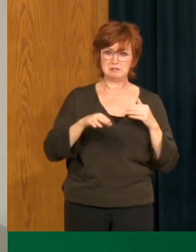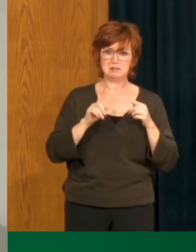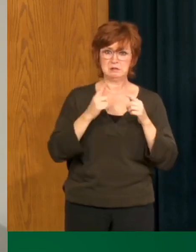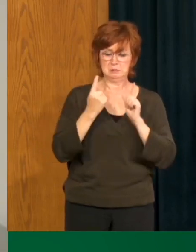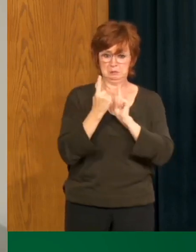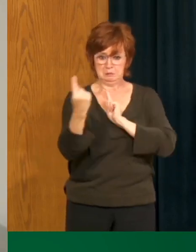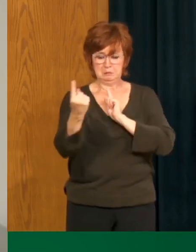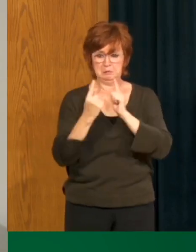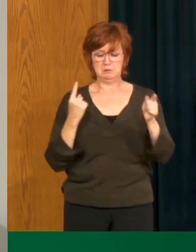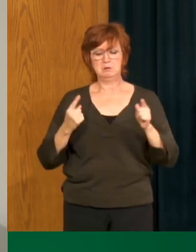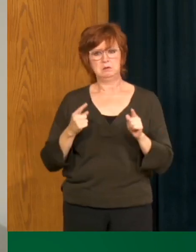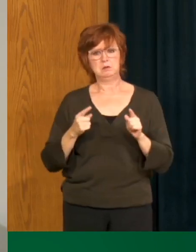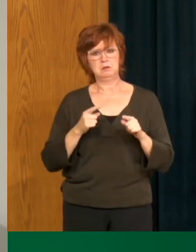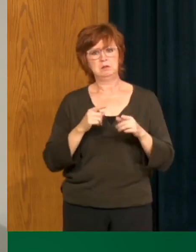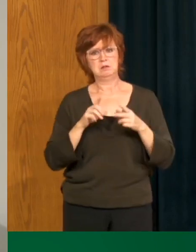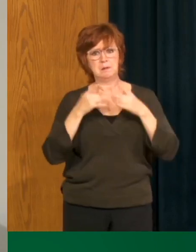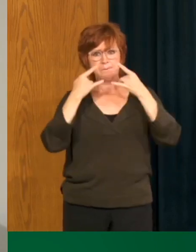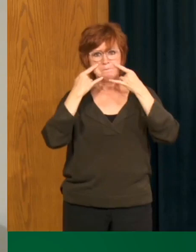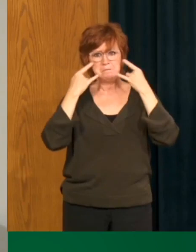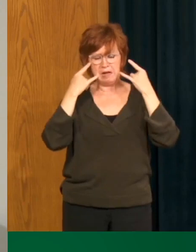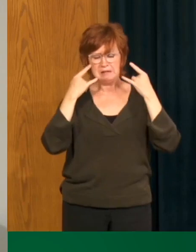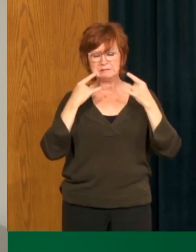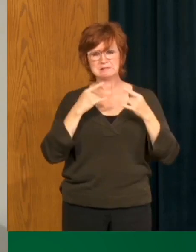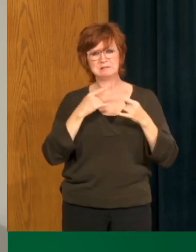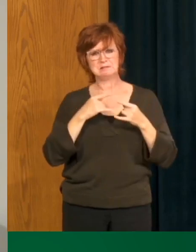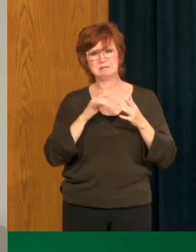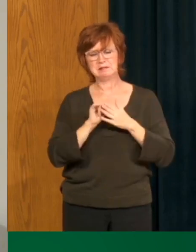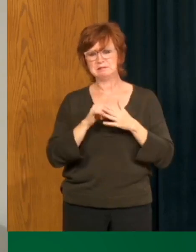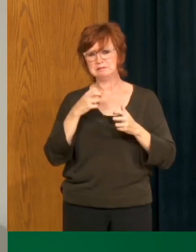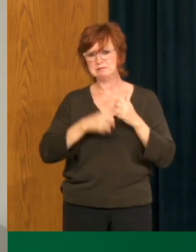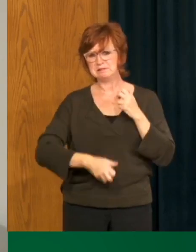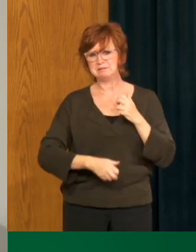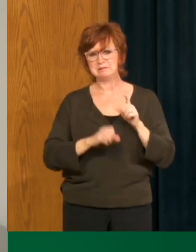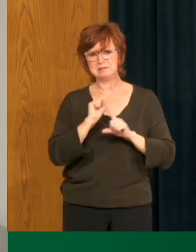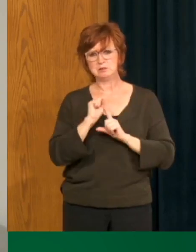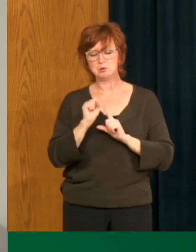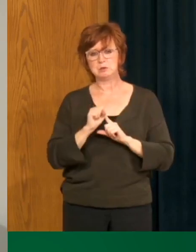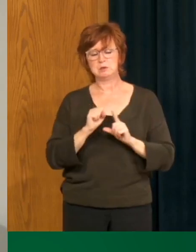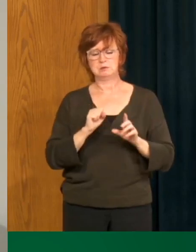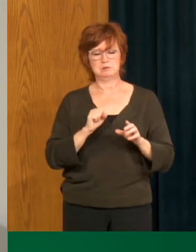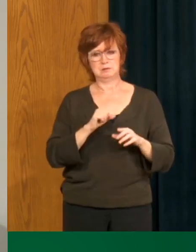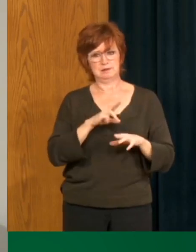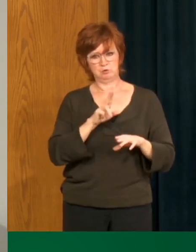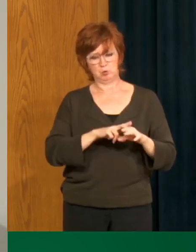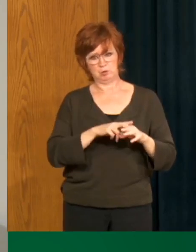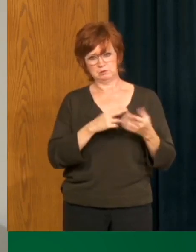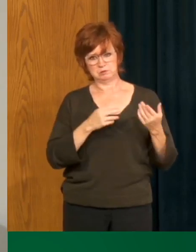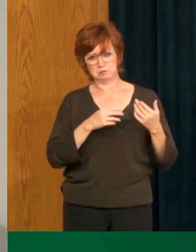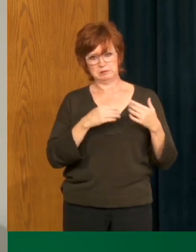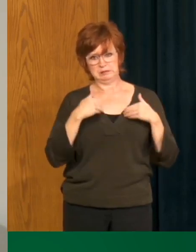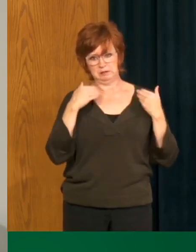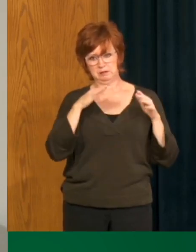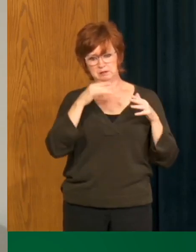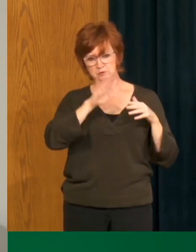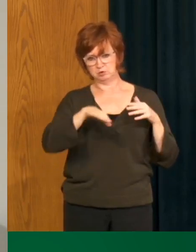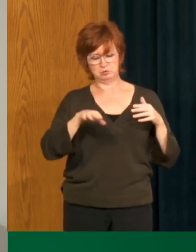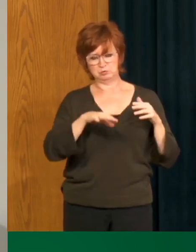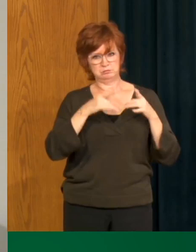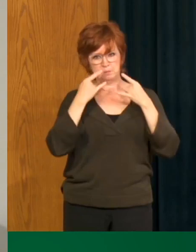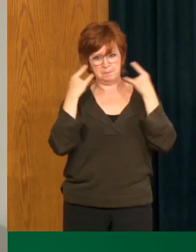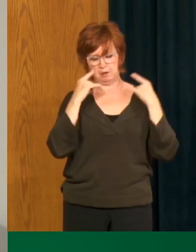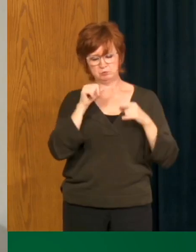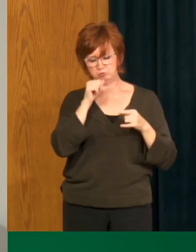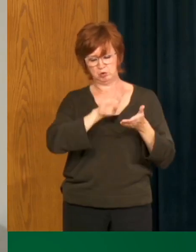certainly for school children, mask use in the classroom is not recommended, especially for younger children, and they need to have as normal